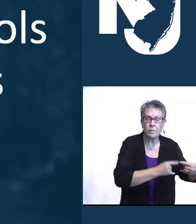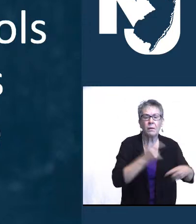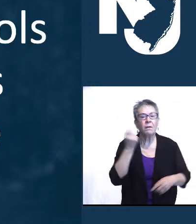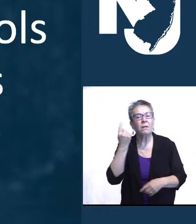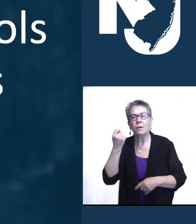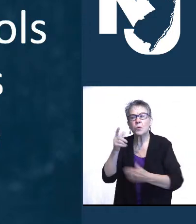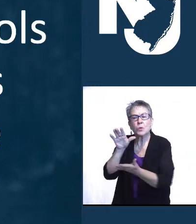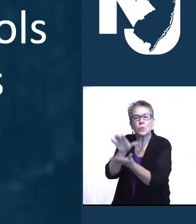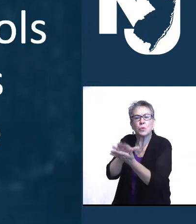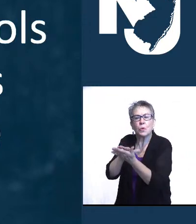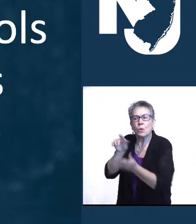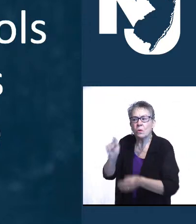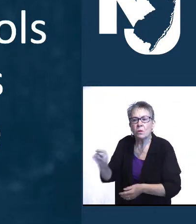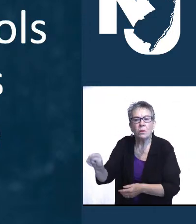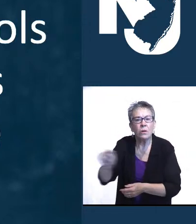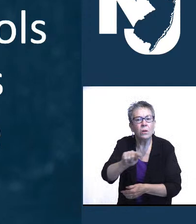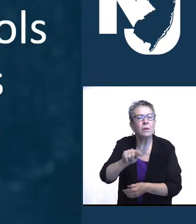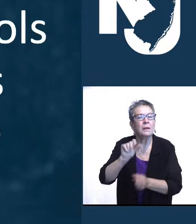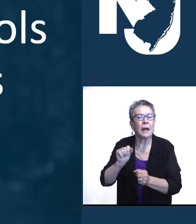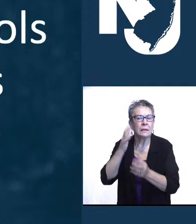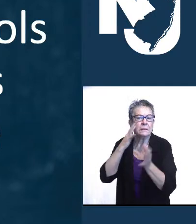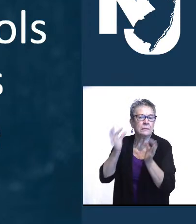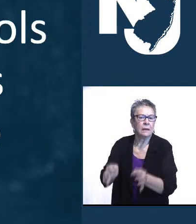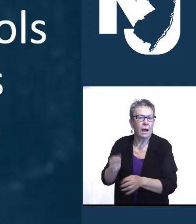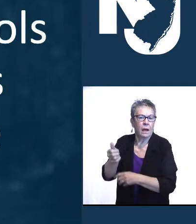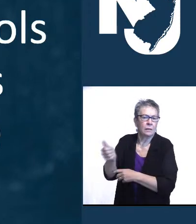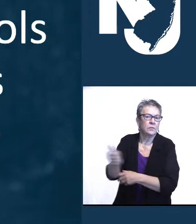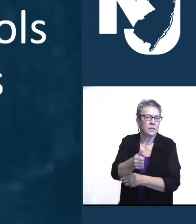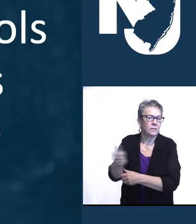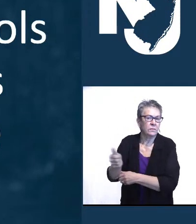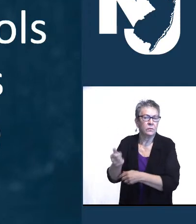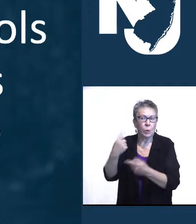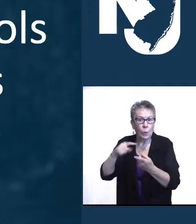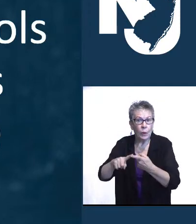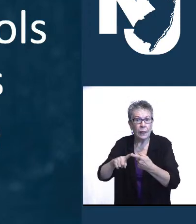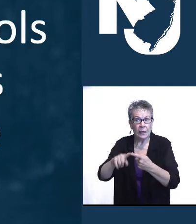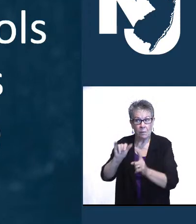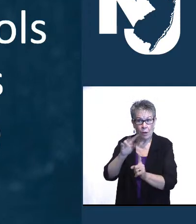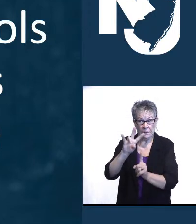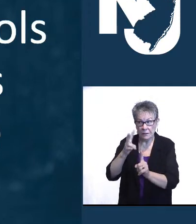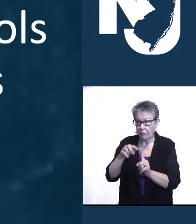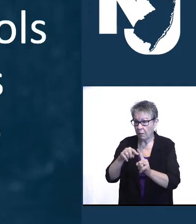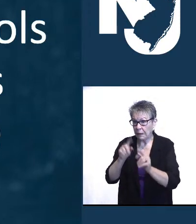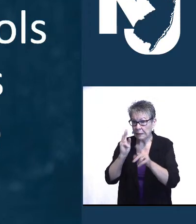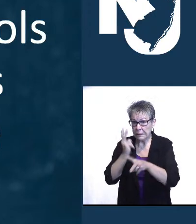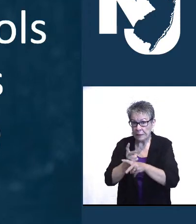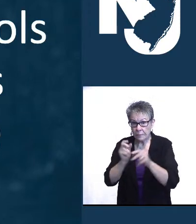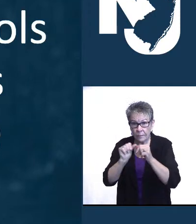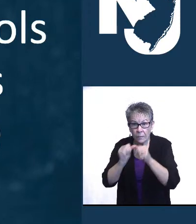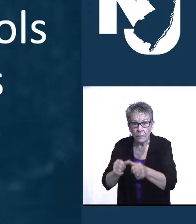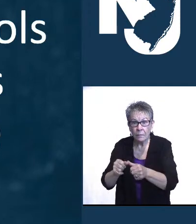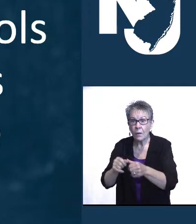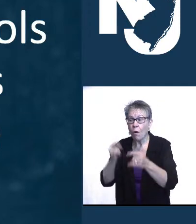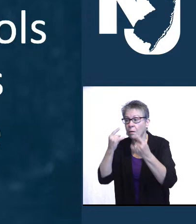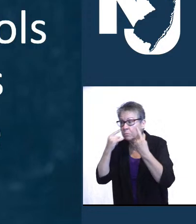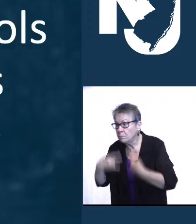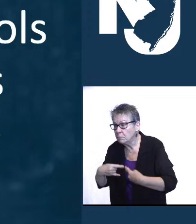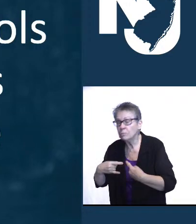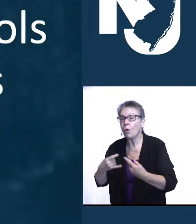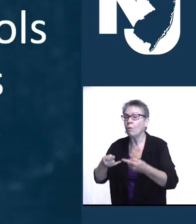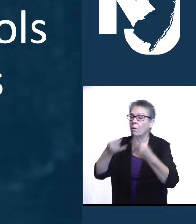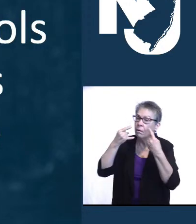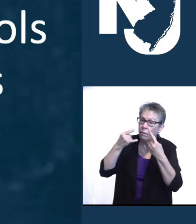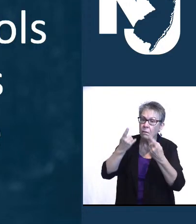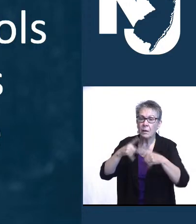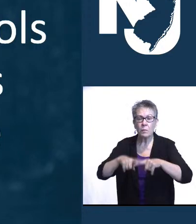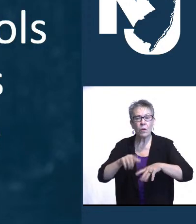and support staffers who stood tall as role models ever since our schools returned to in-person instruction by wearing